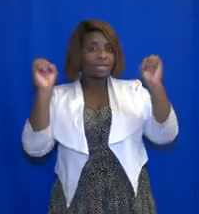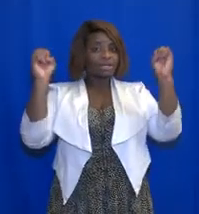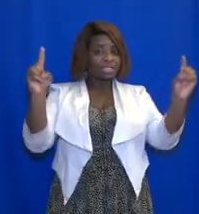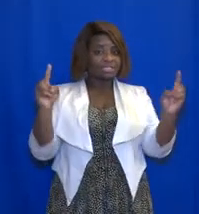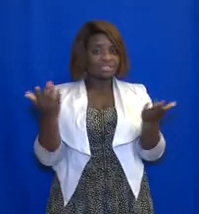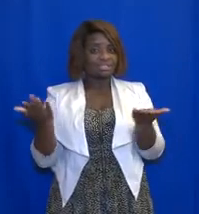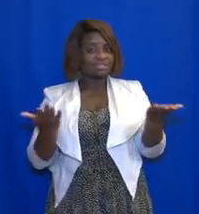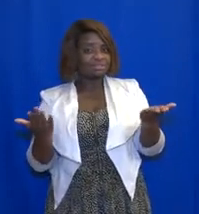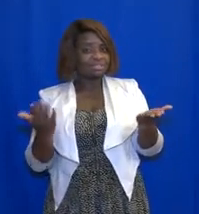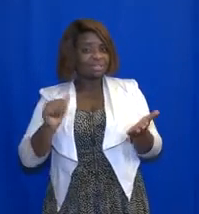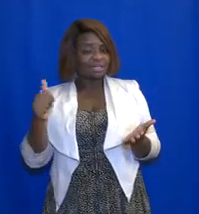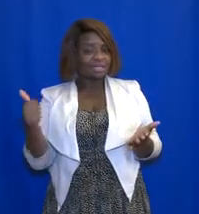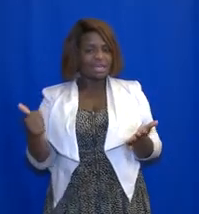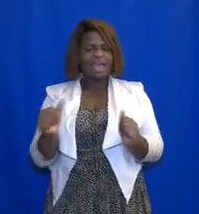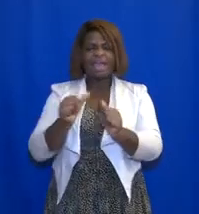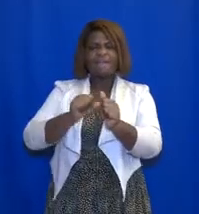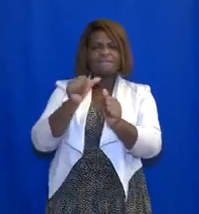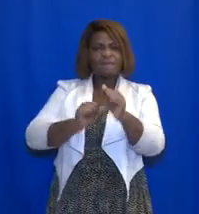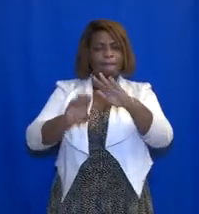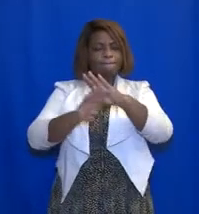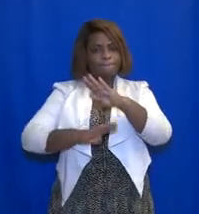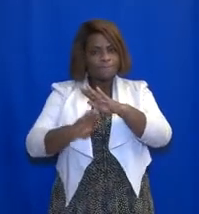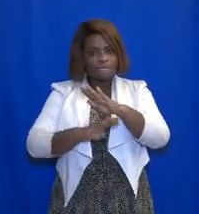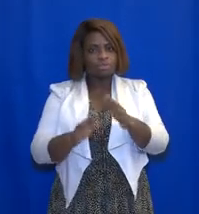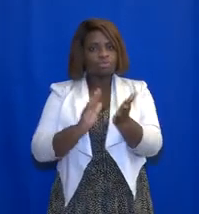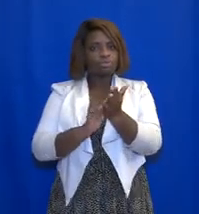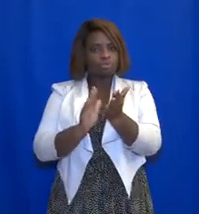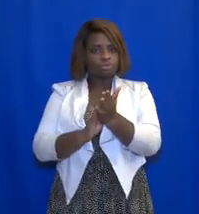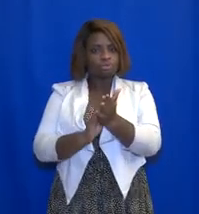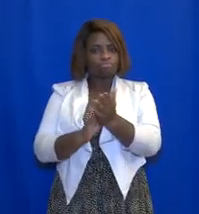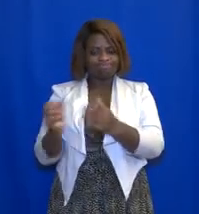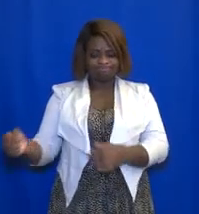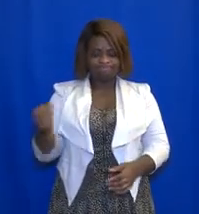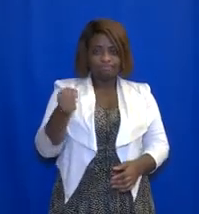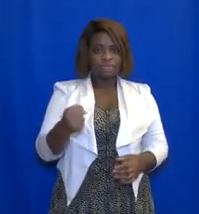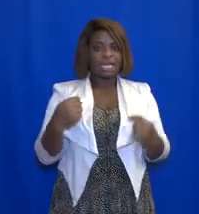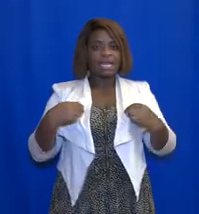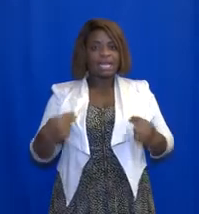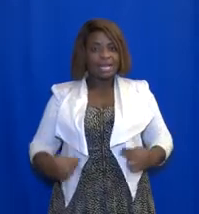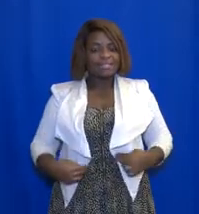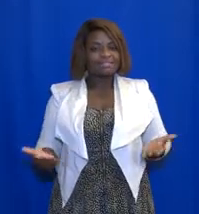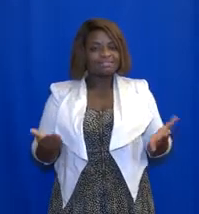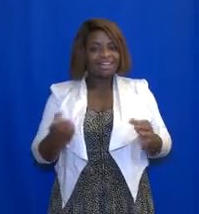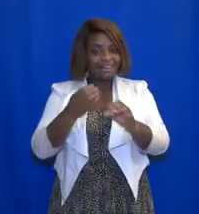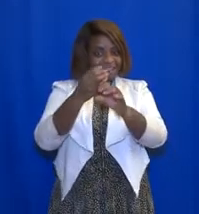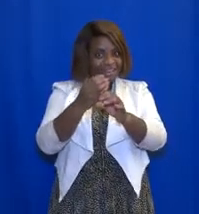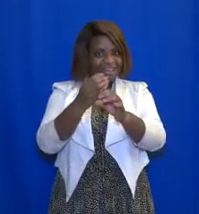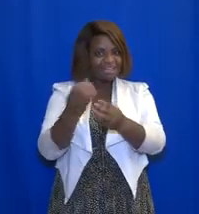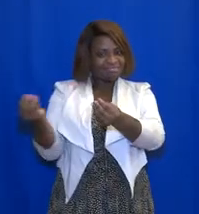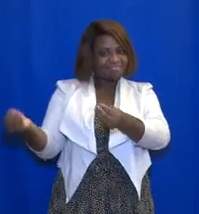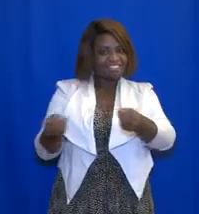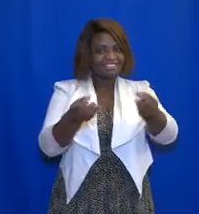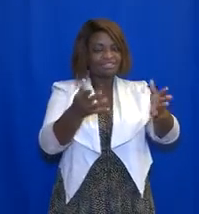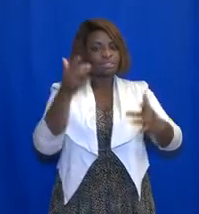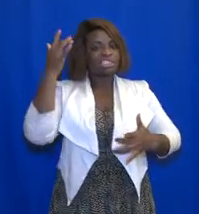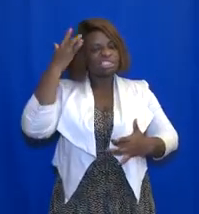institutions, each basic school has been mapped to a health facility, and care will be provided to the